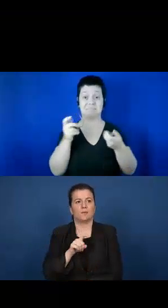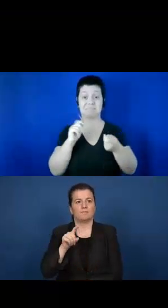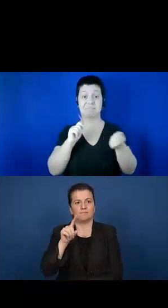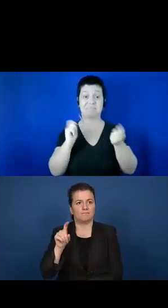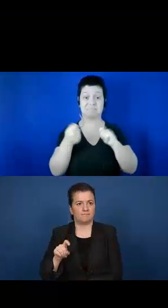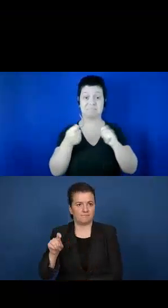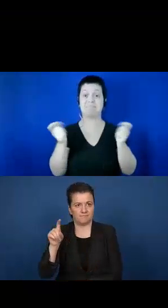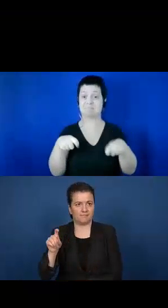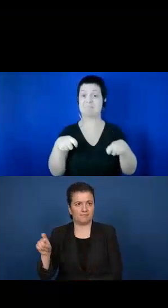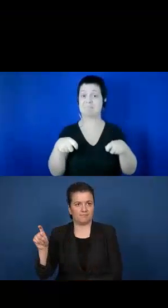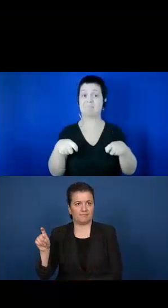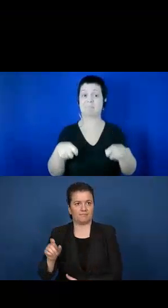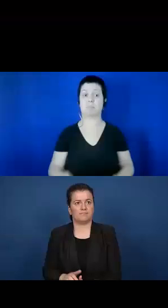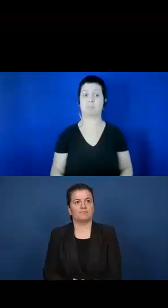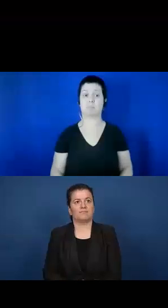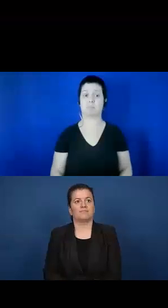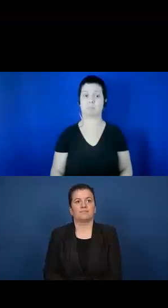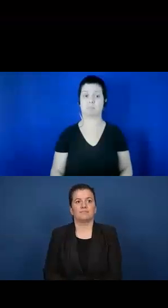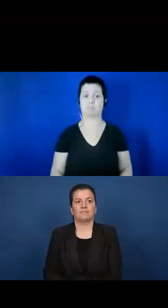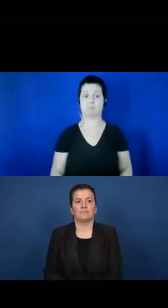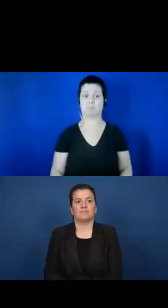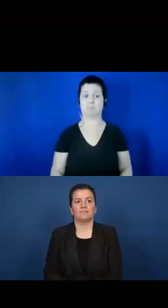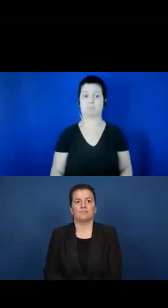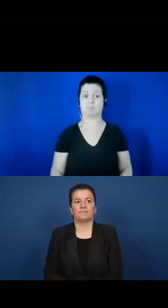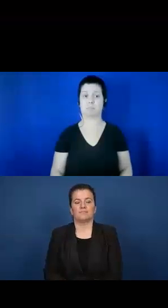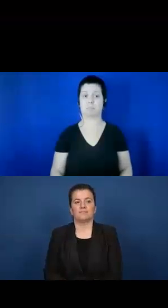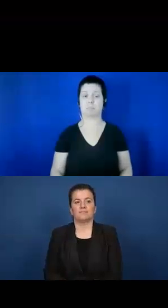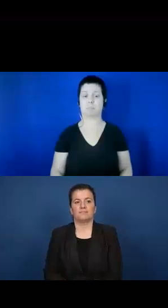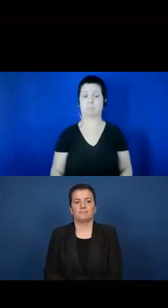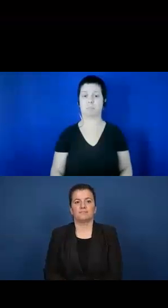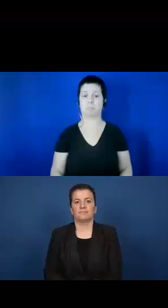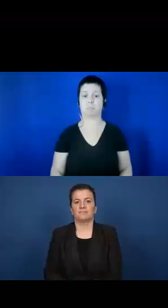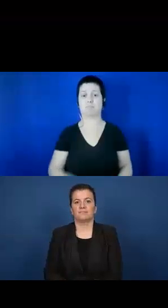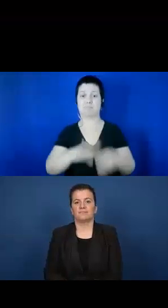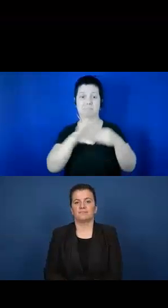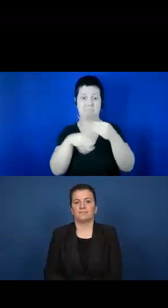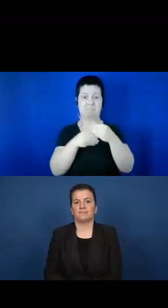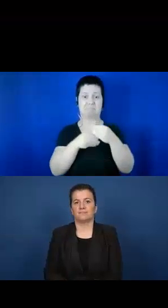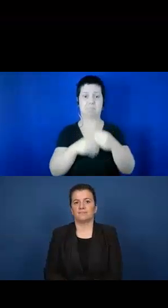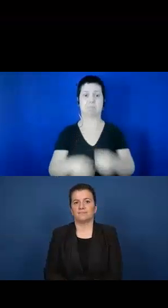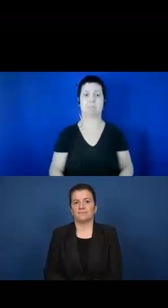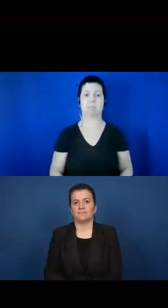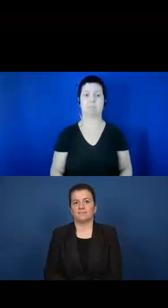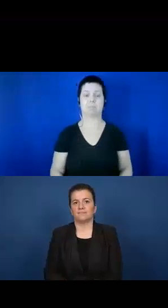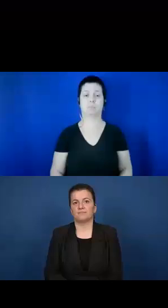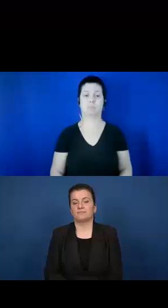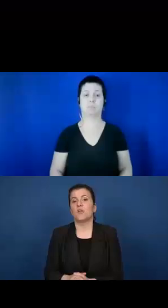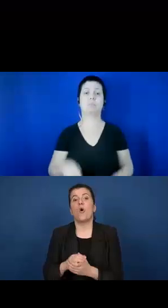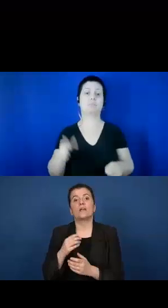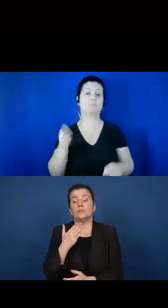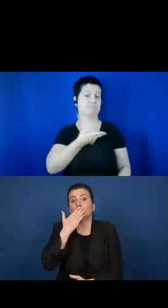add a new frame like this. Similarly, we can also delete frames